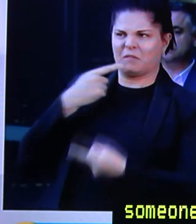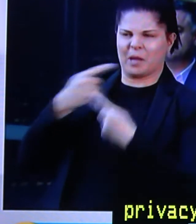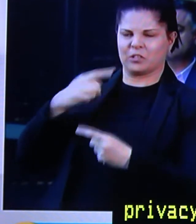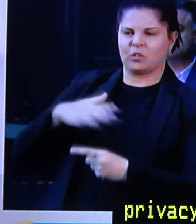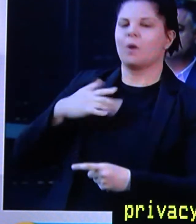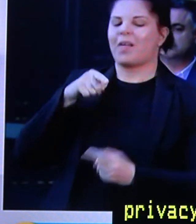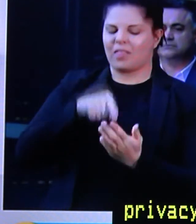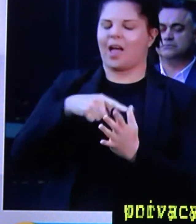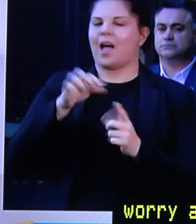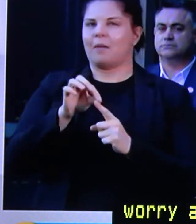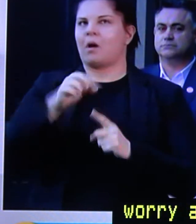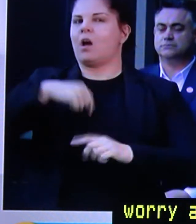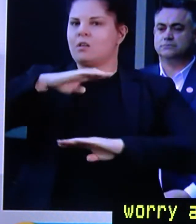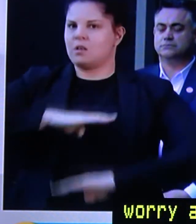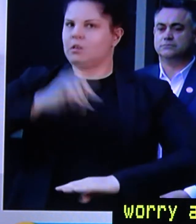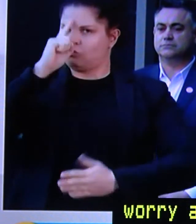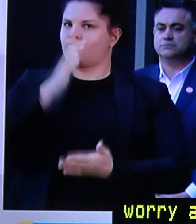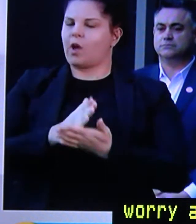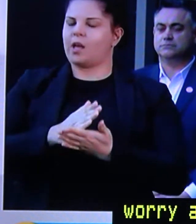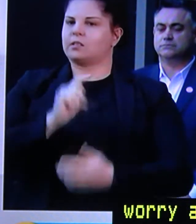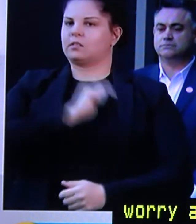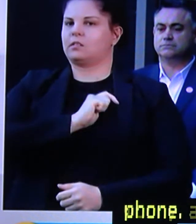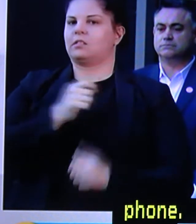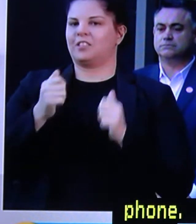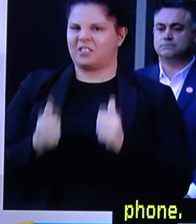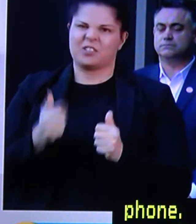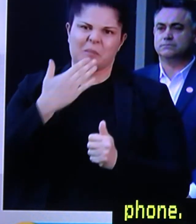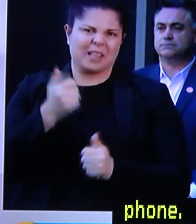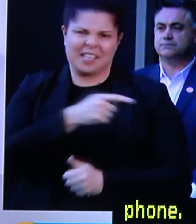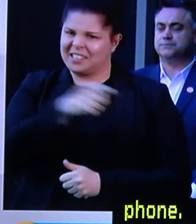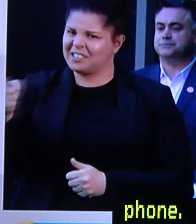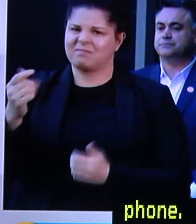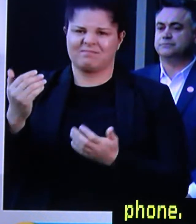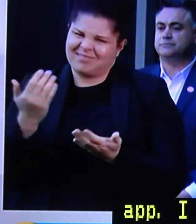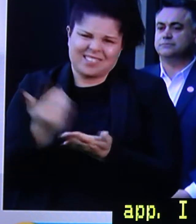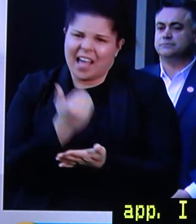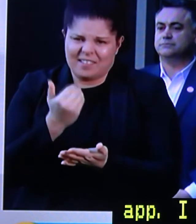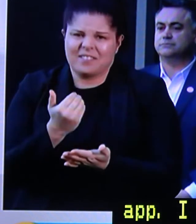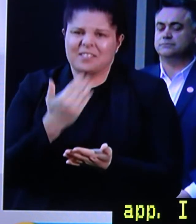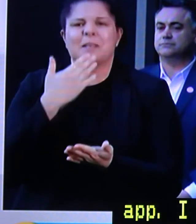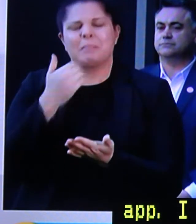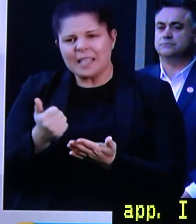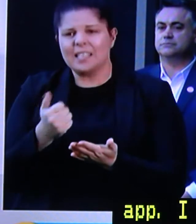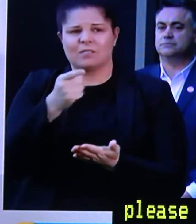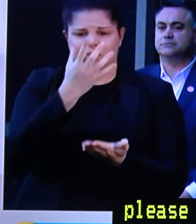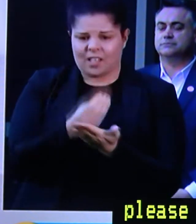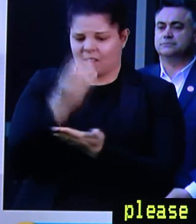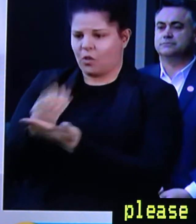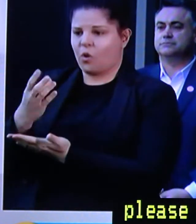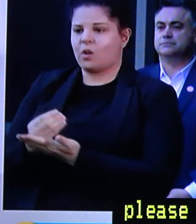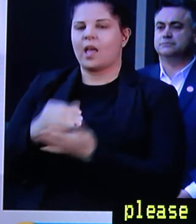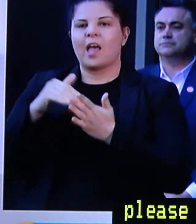concerns about this app, and I would ask everybody else to please download it as well. The more people that are on the app, the safer all of us will